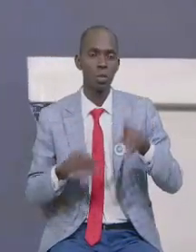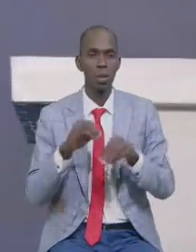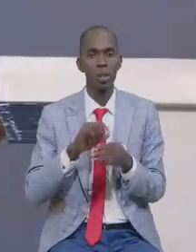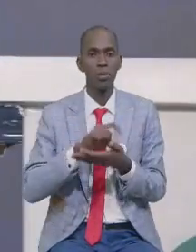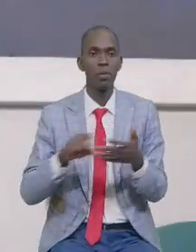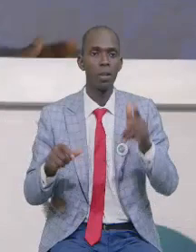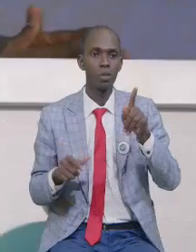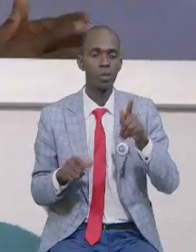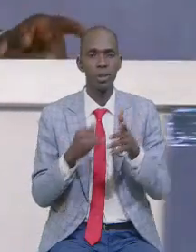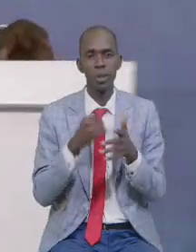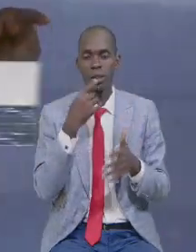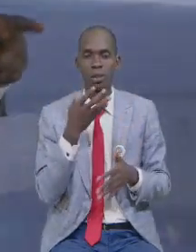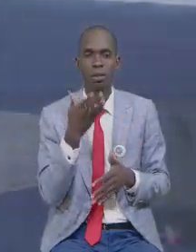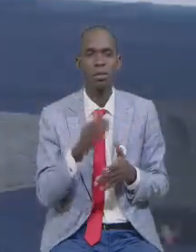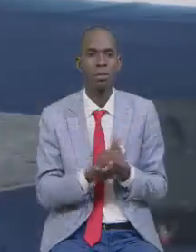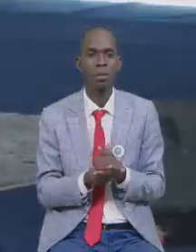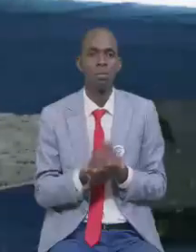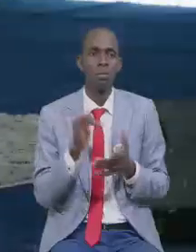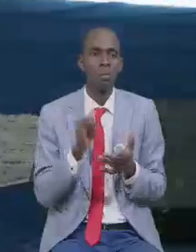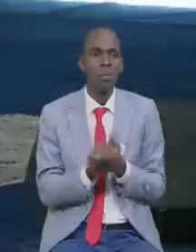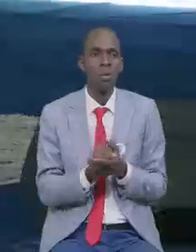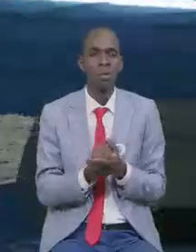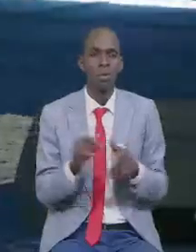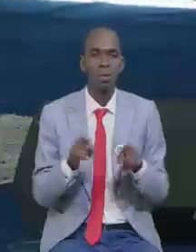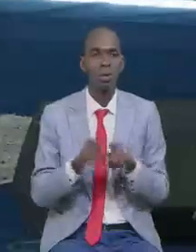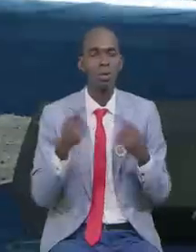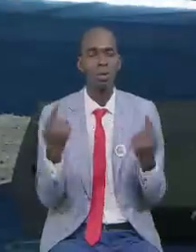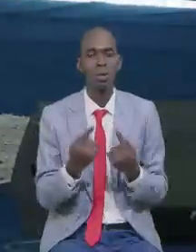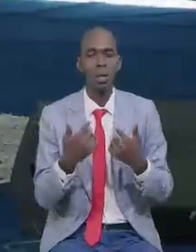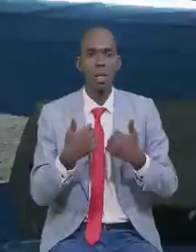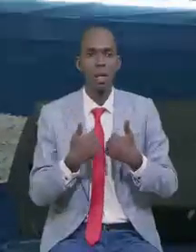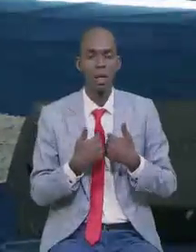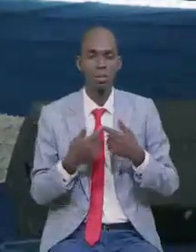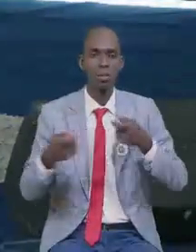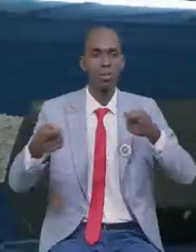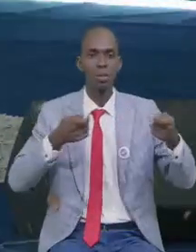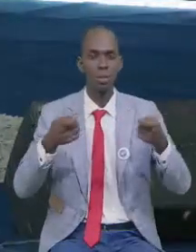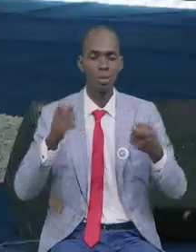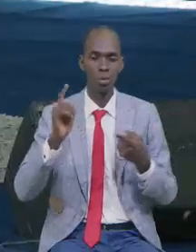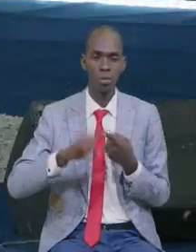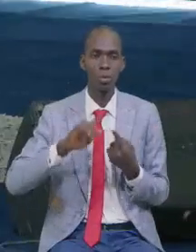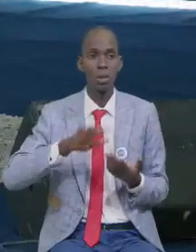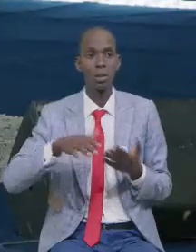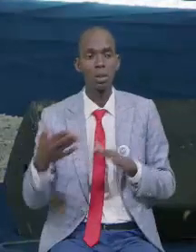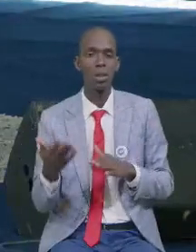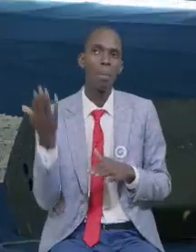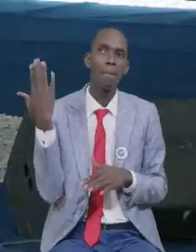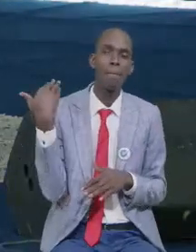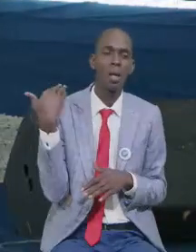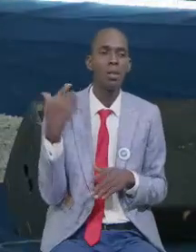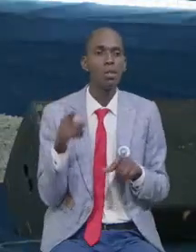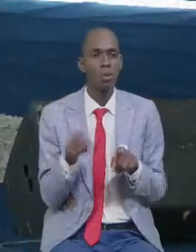in verse 21, it says that as sin have reigned unto death in the past, even